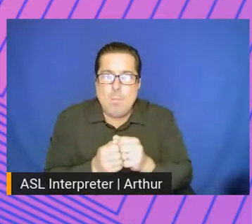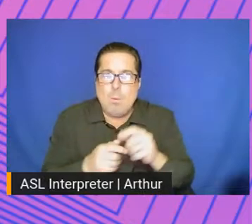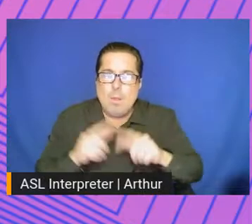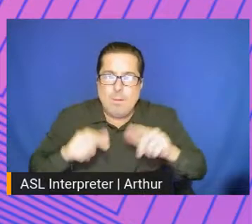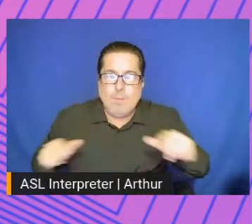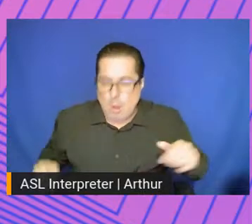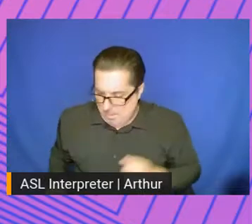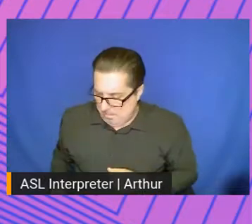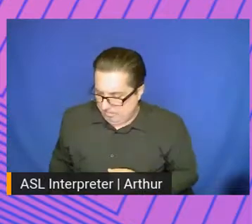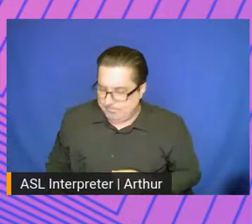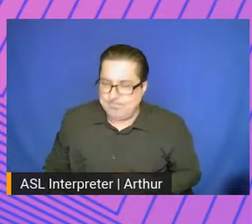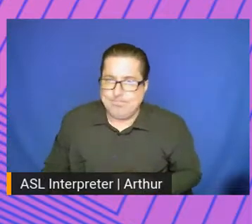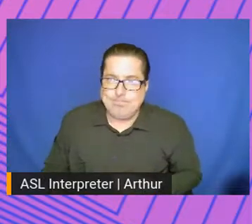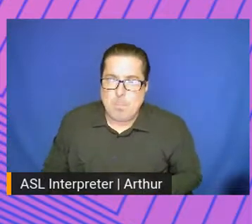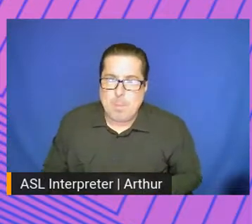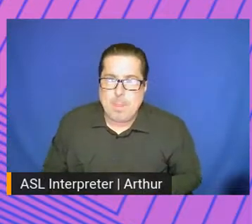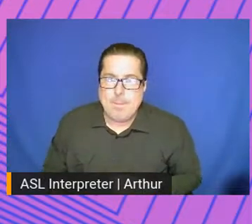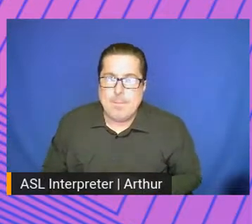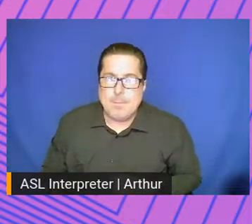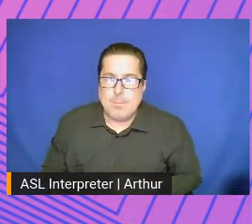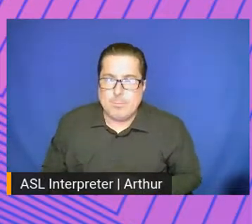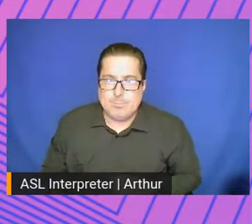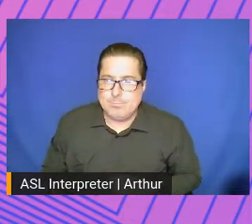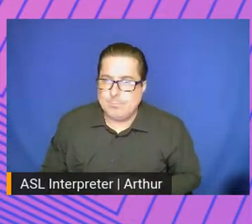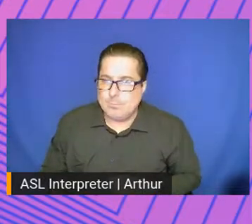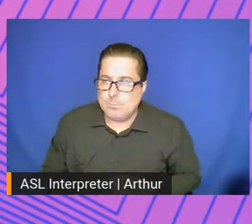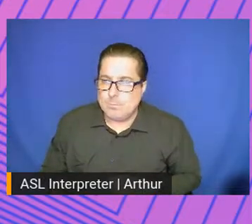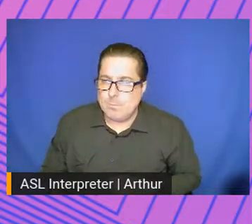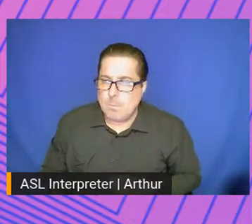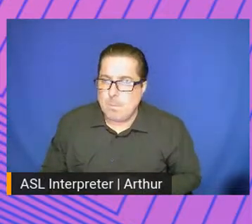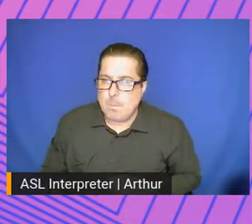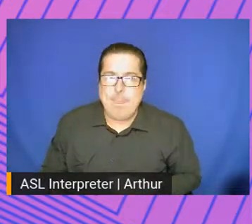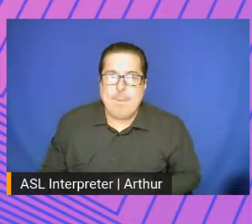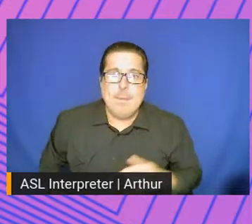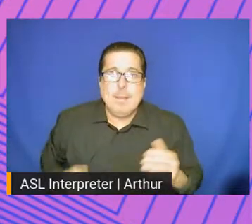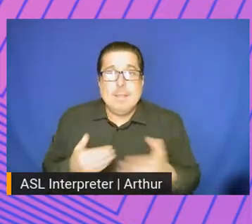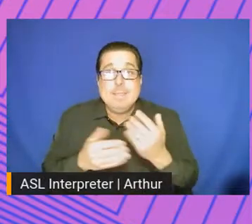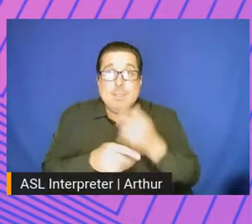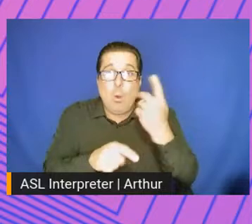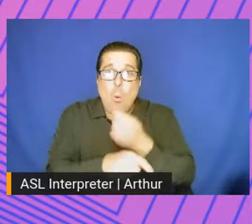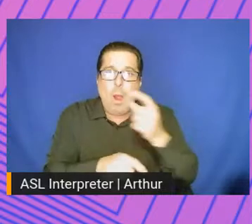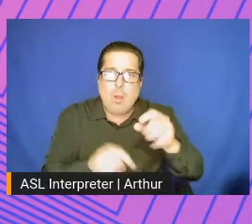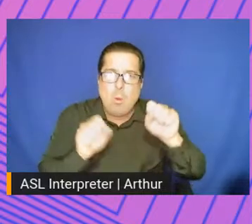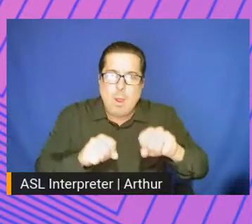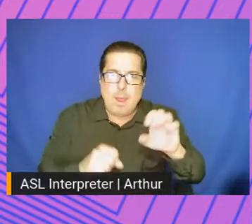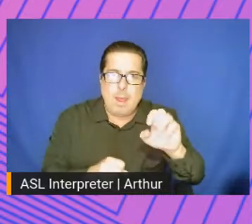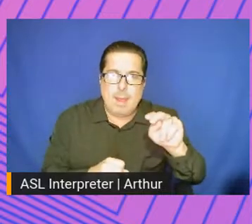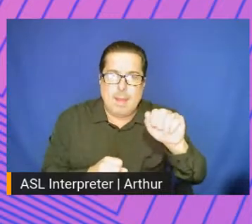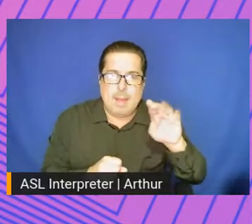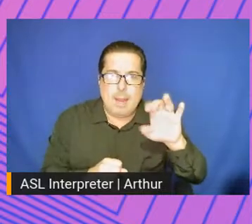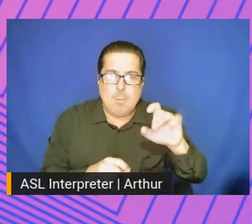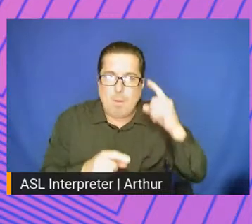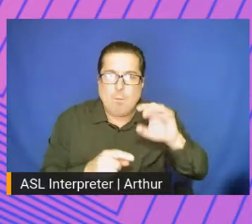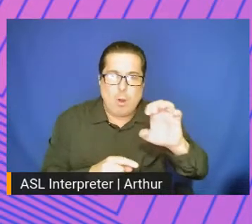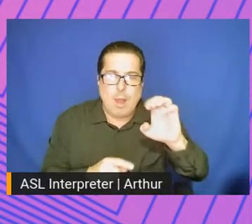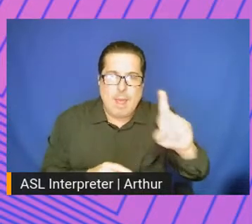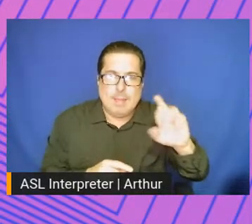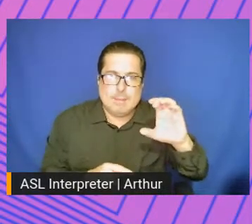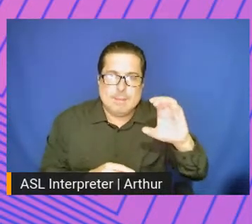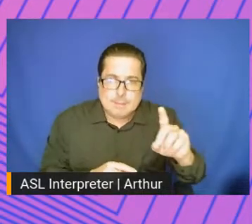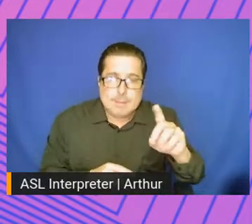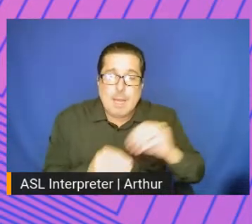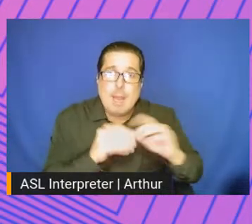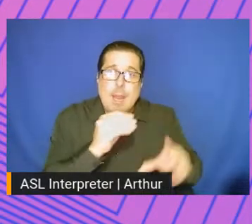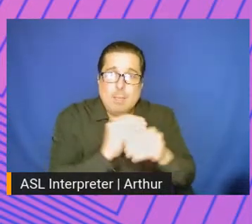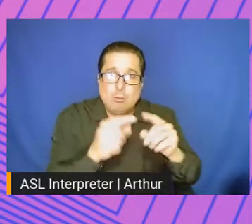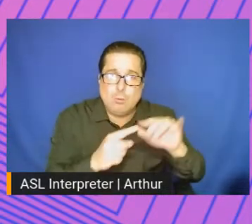However, an easy win is to actually enable encryption at rest for your etcd. But in addition to